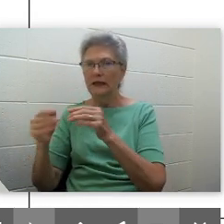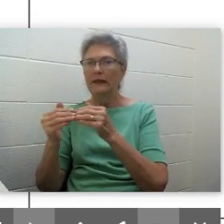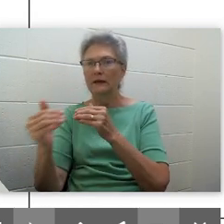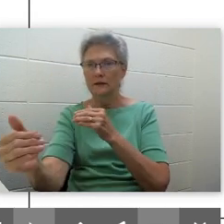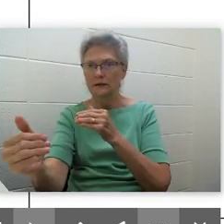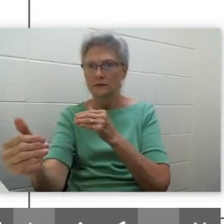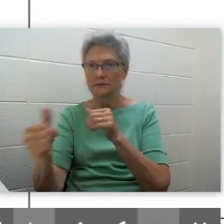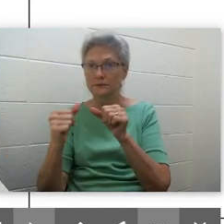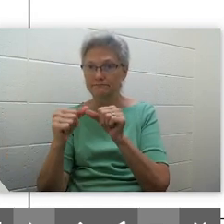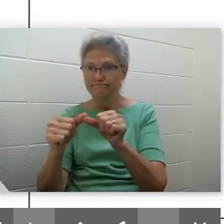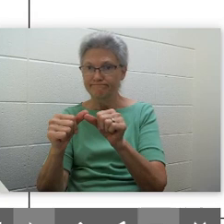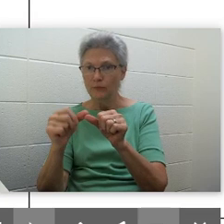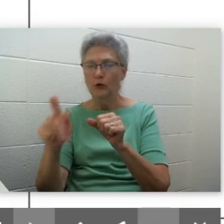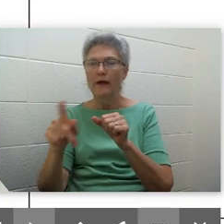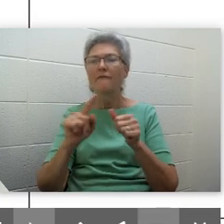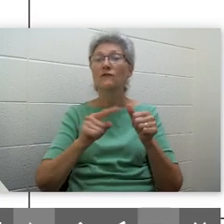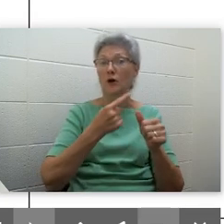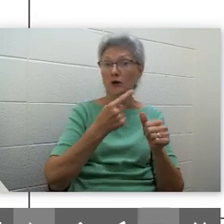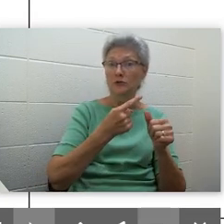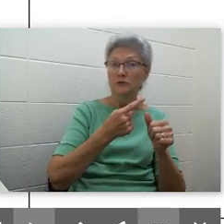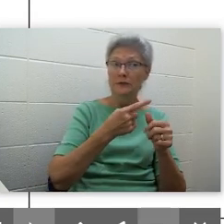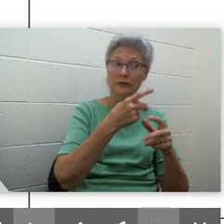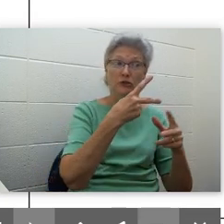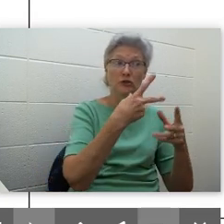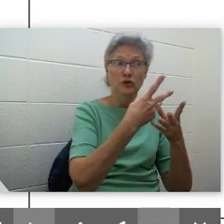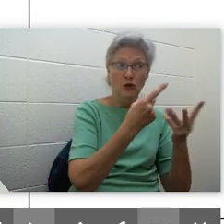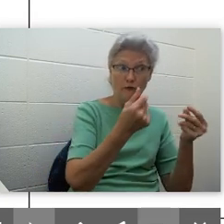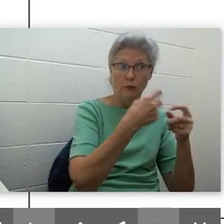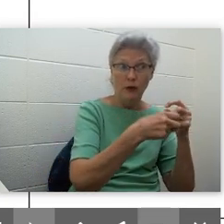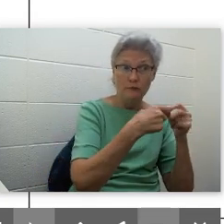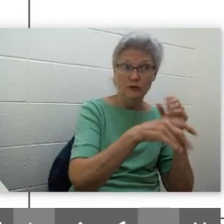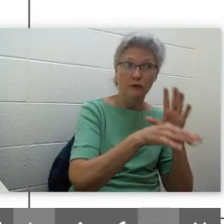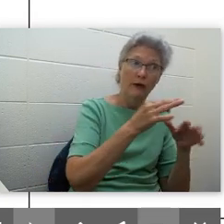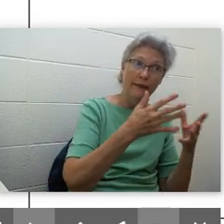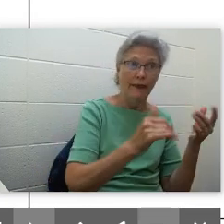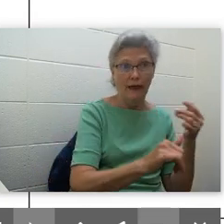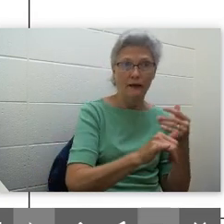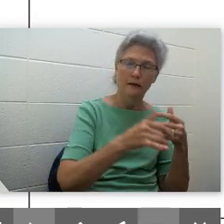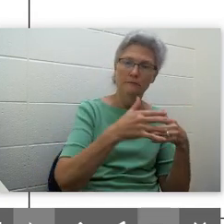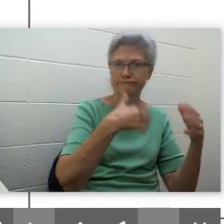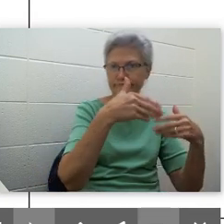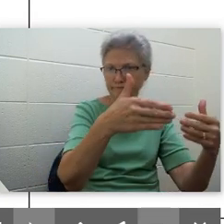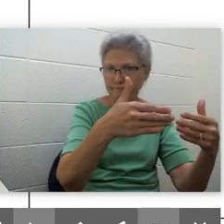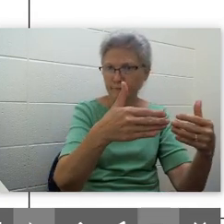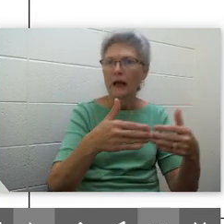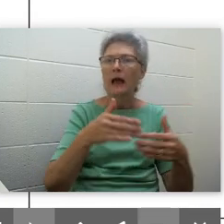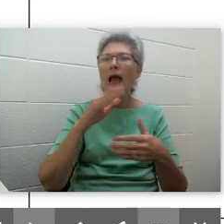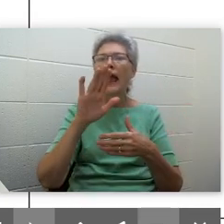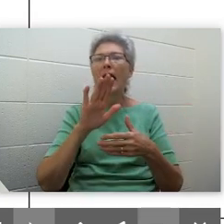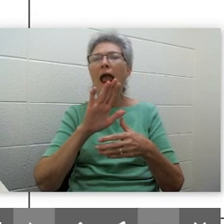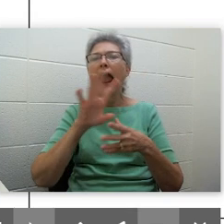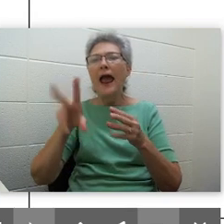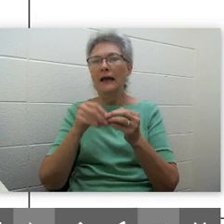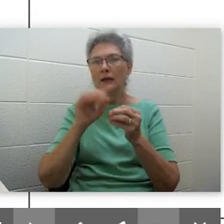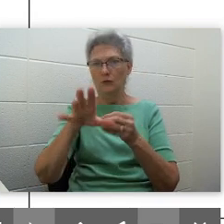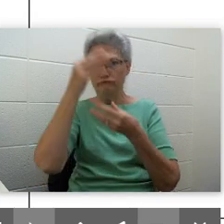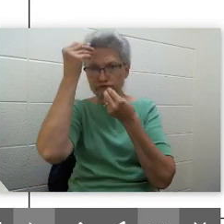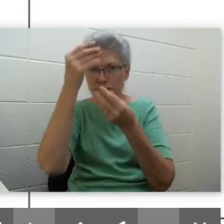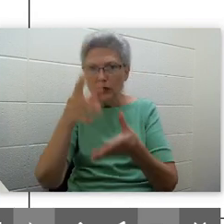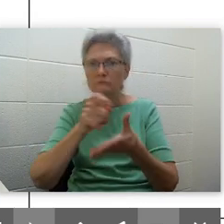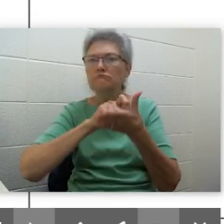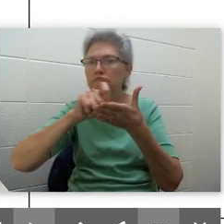there. So first, in solving problems, we find that, and then put in your information. Or